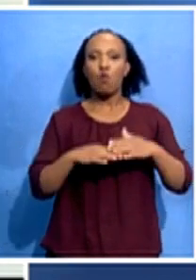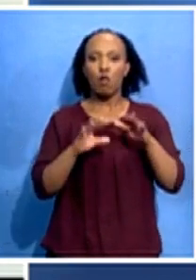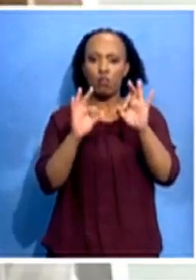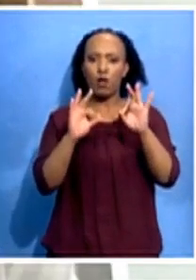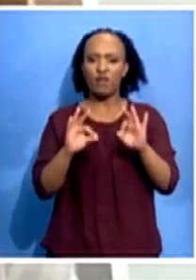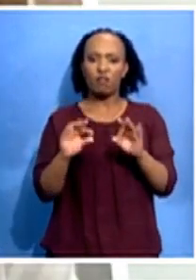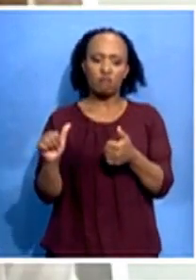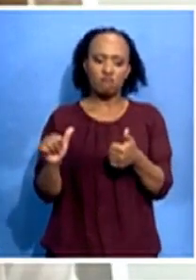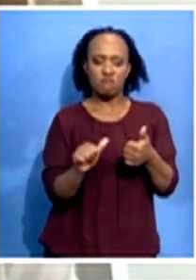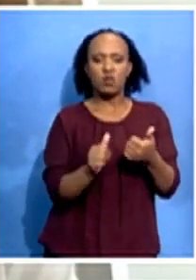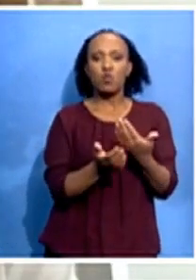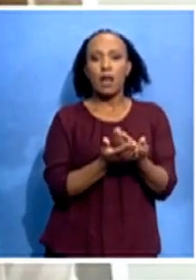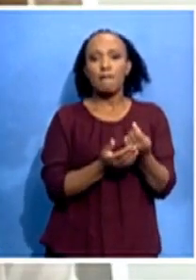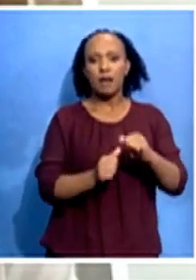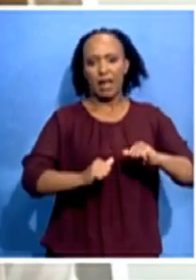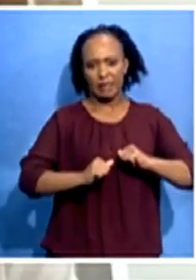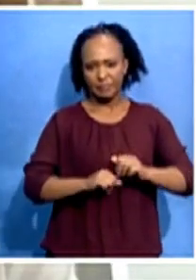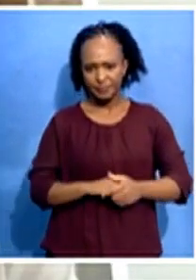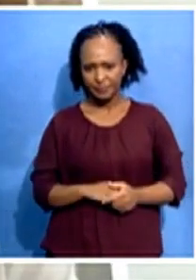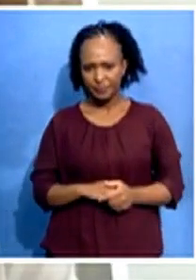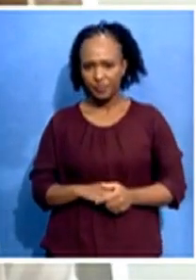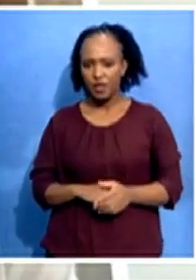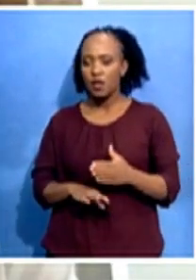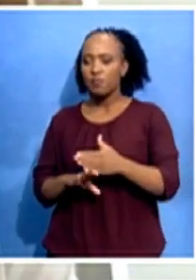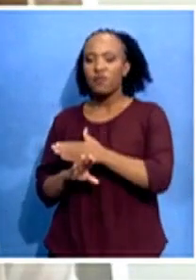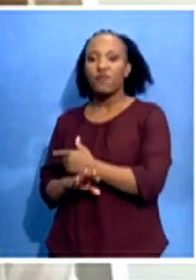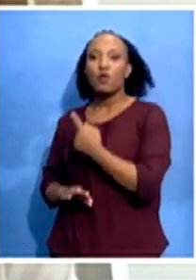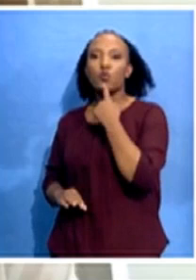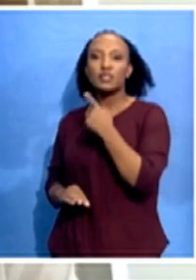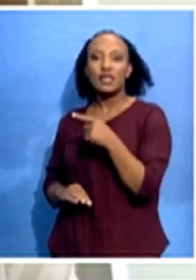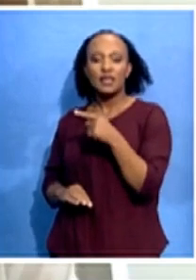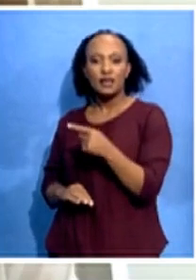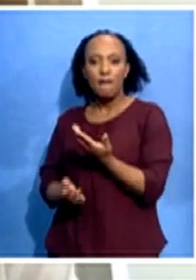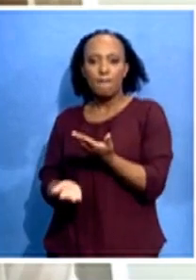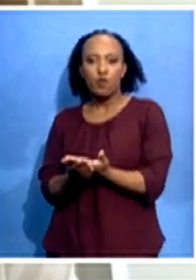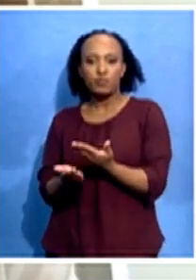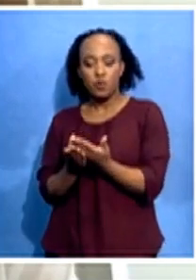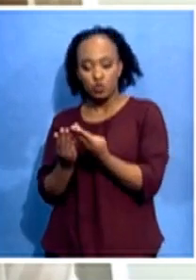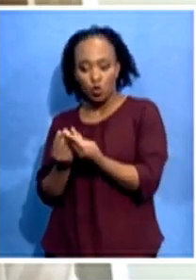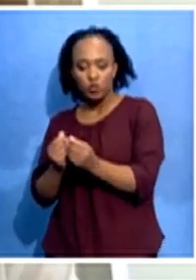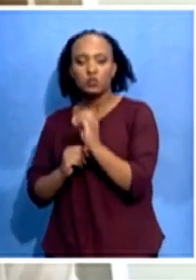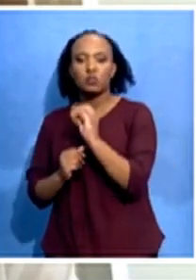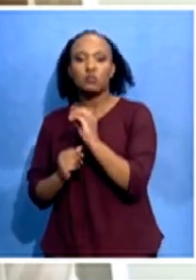You were saying at the beginning of our conversation that there might be a solution in sight. What did you mean?